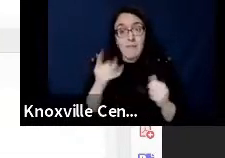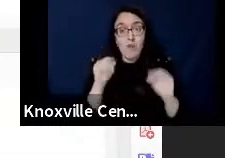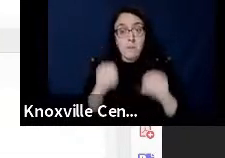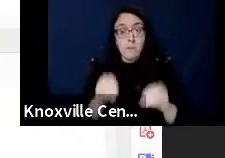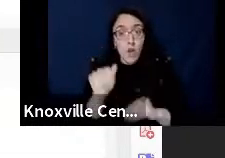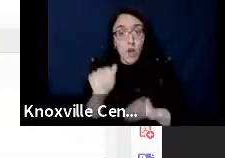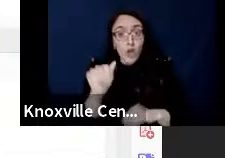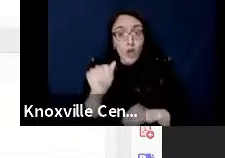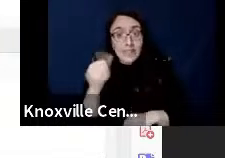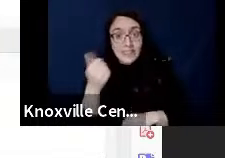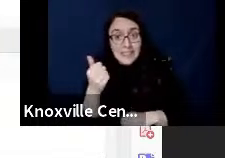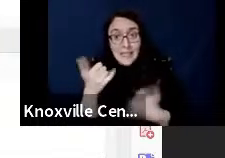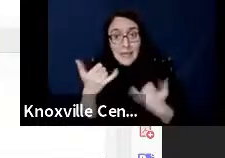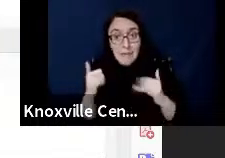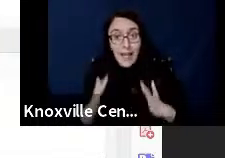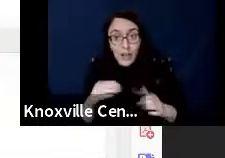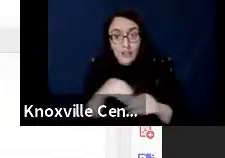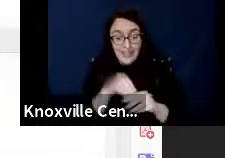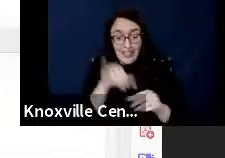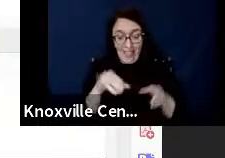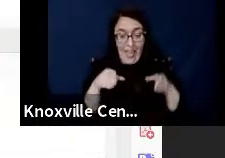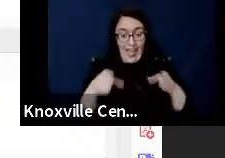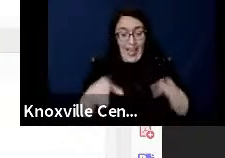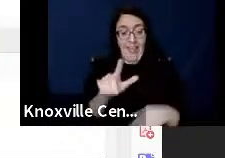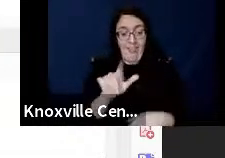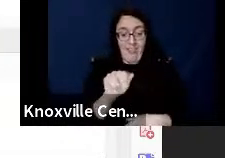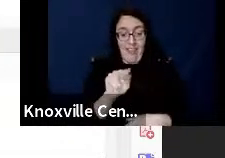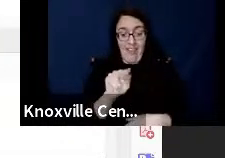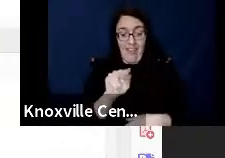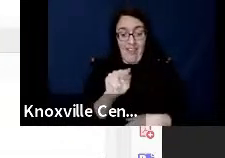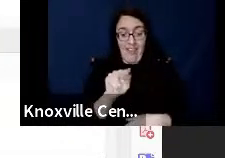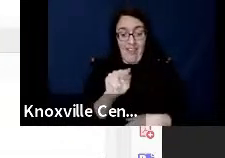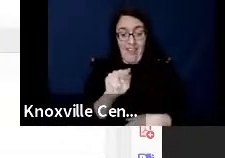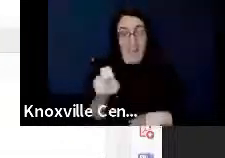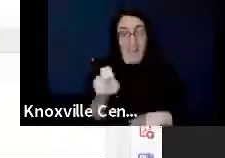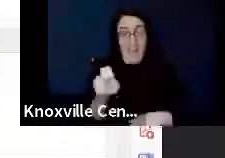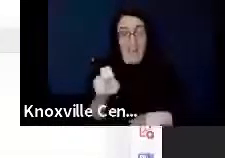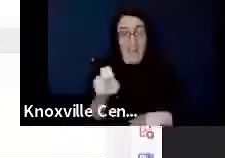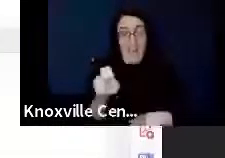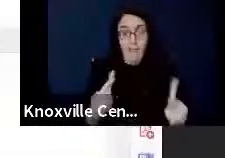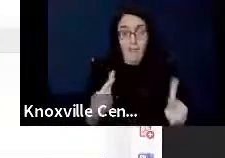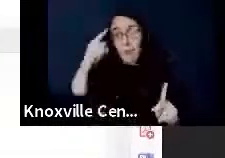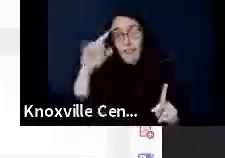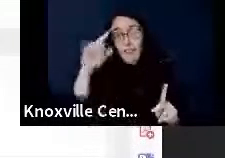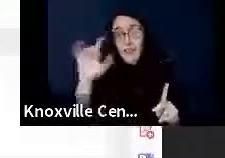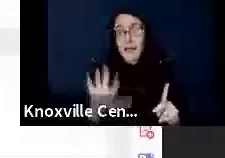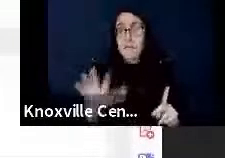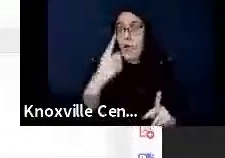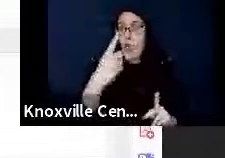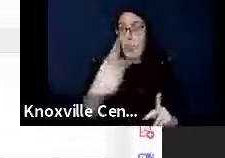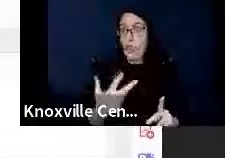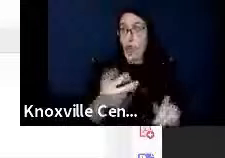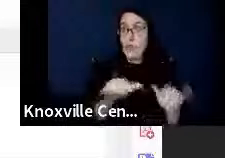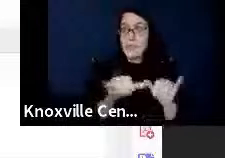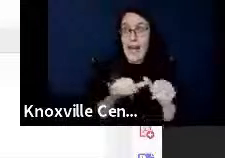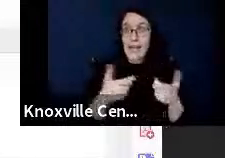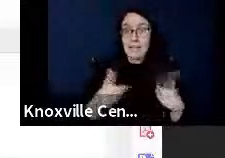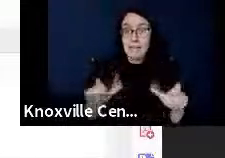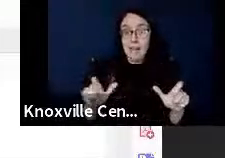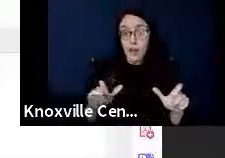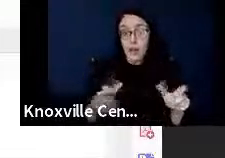lane, that's a lot of people. Okay, so we're talking about an area that's about a third size bigger than that. This is